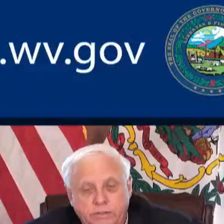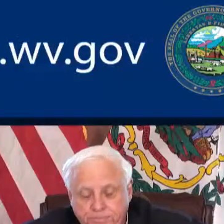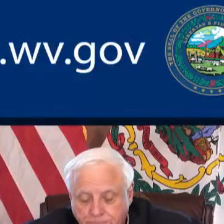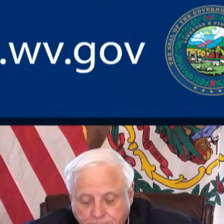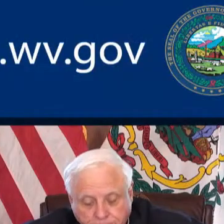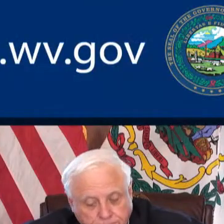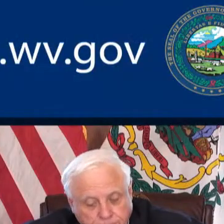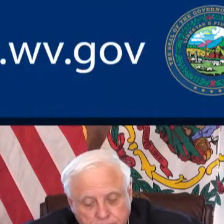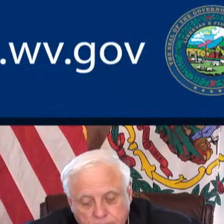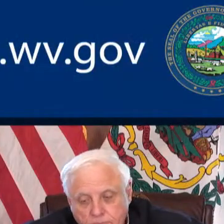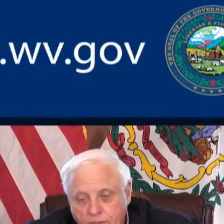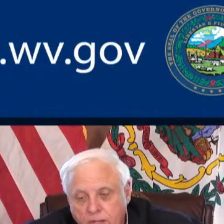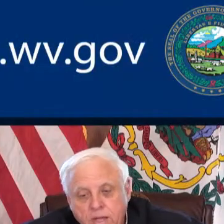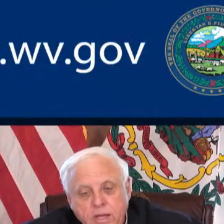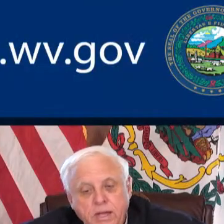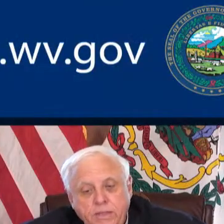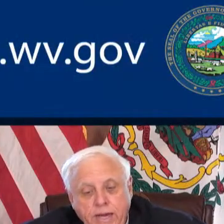country.